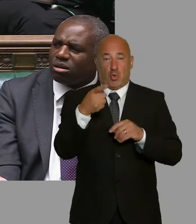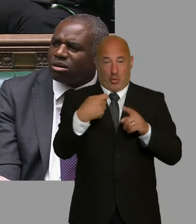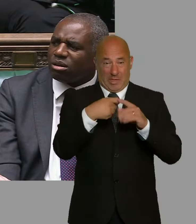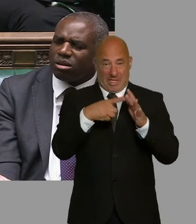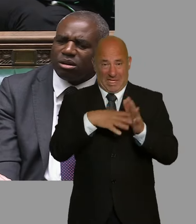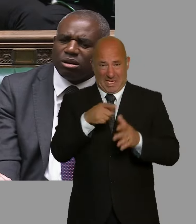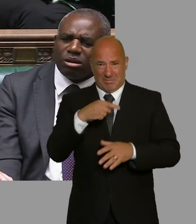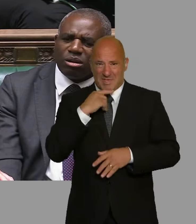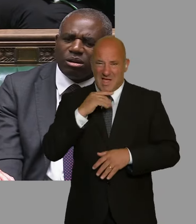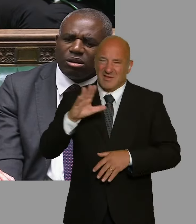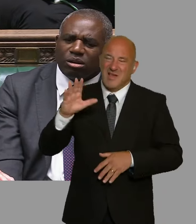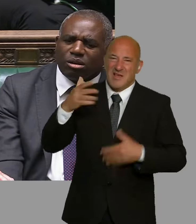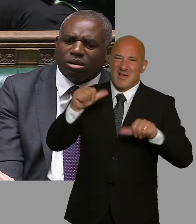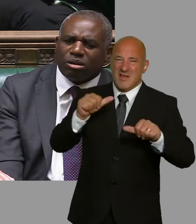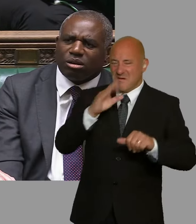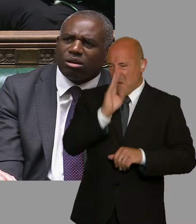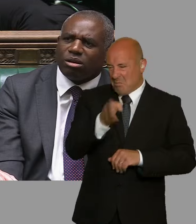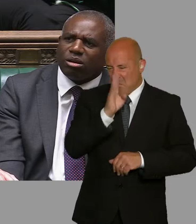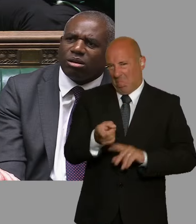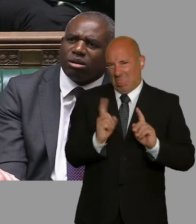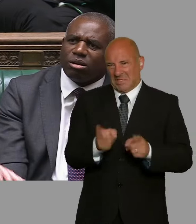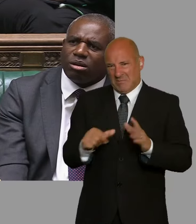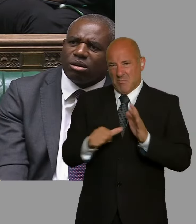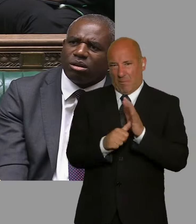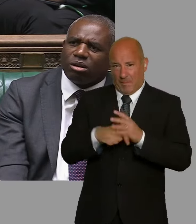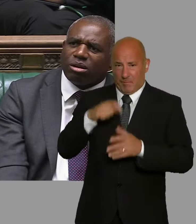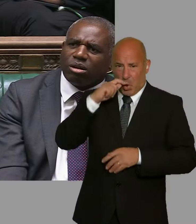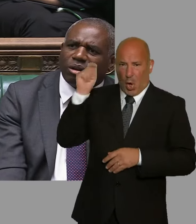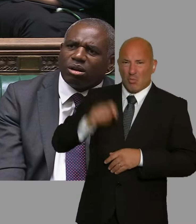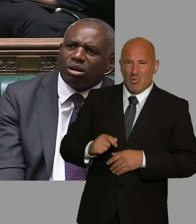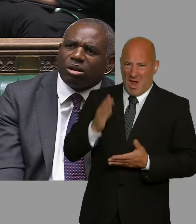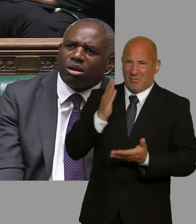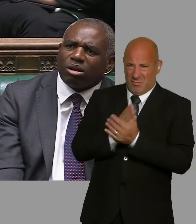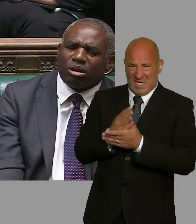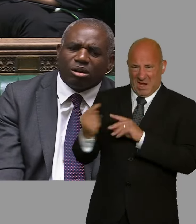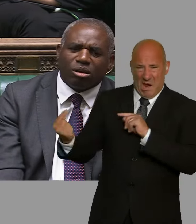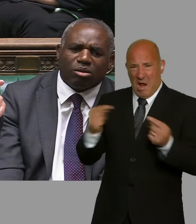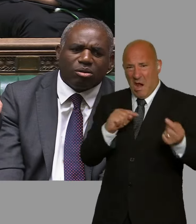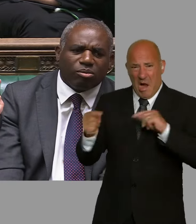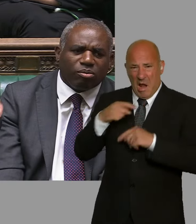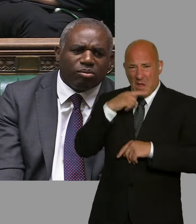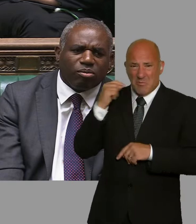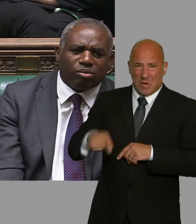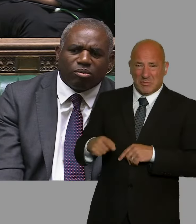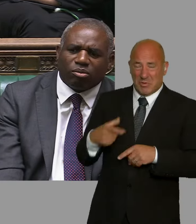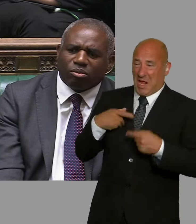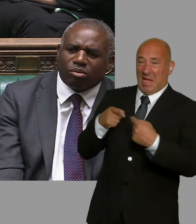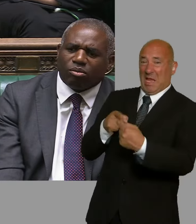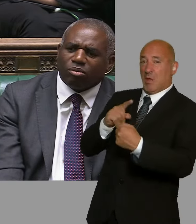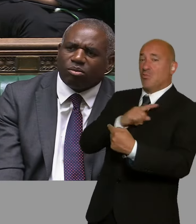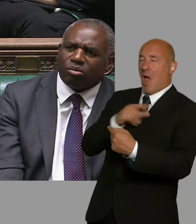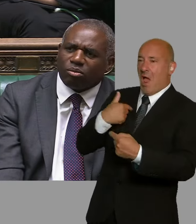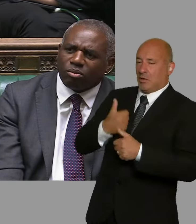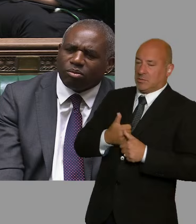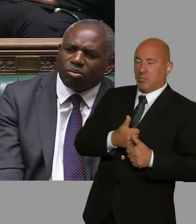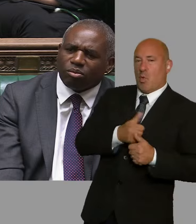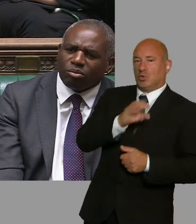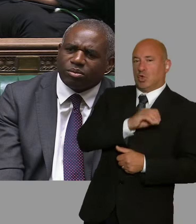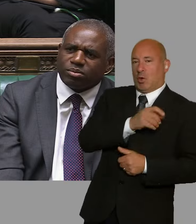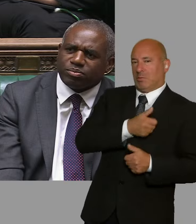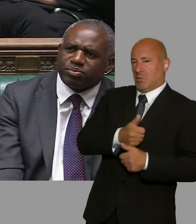financed and armed by the West, has been at it since 2014. So they endorse, they want the detail. I've given the quote. That's